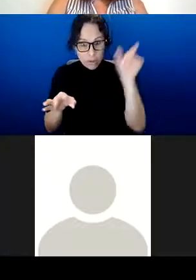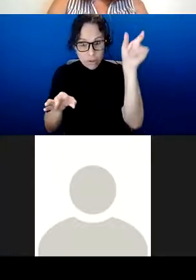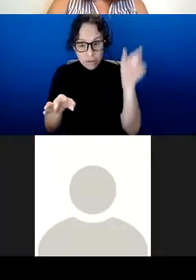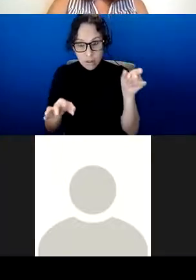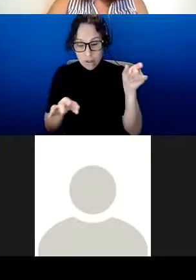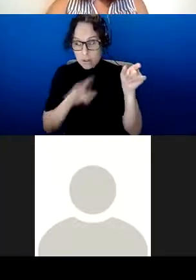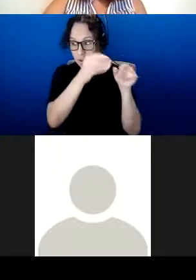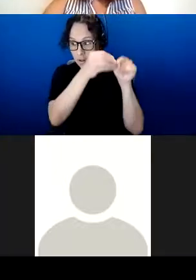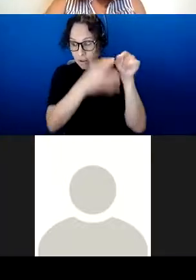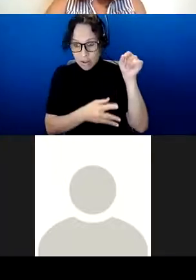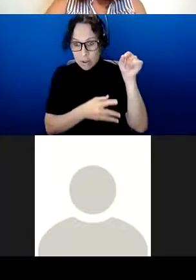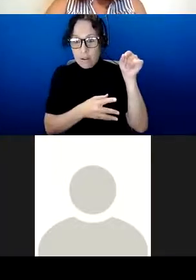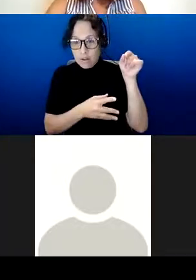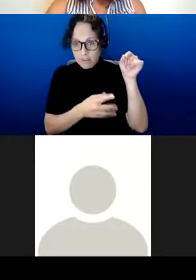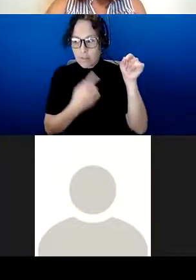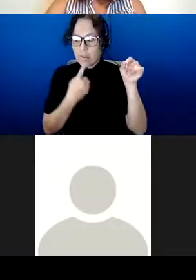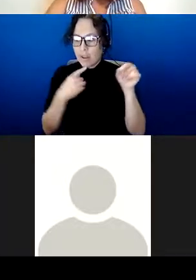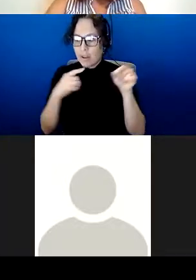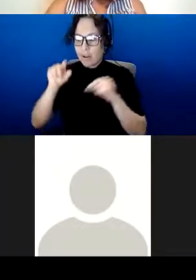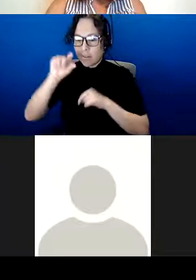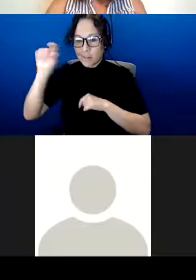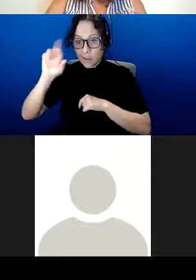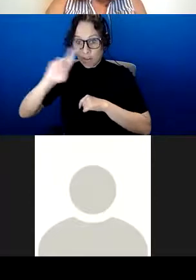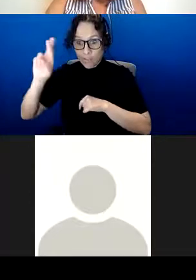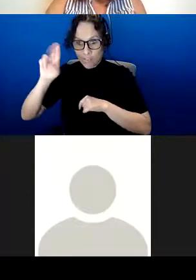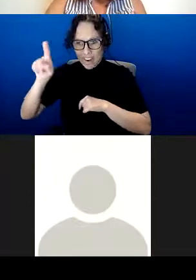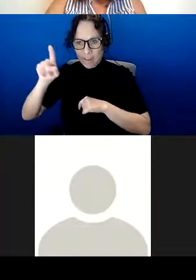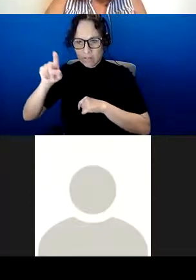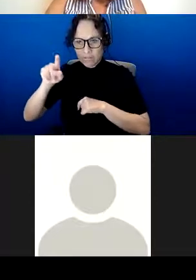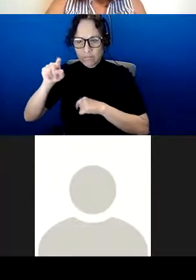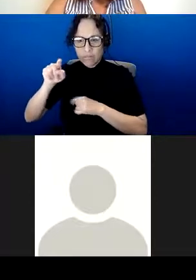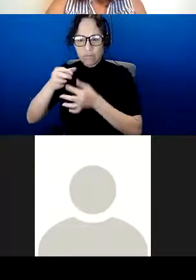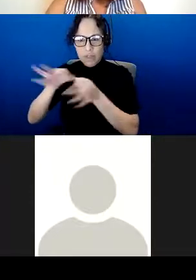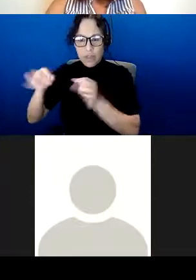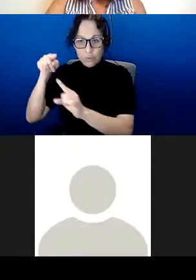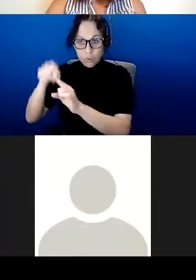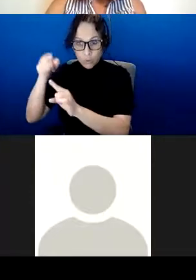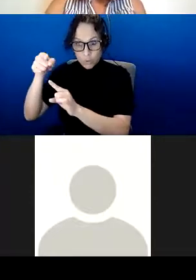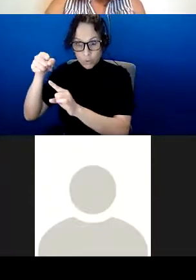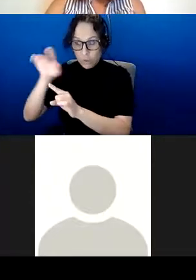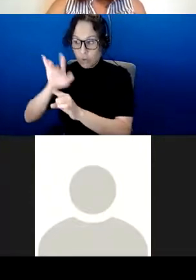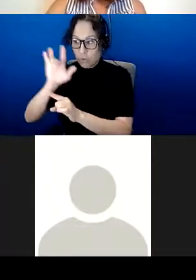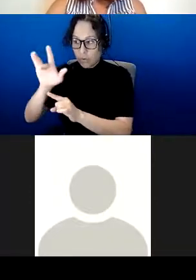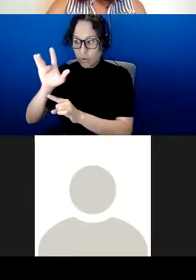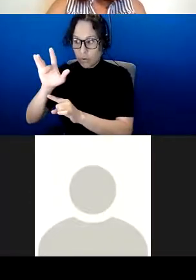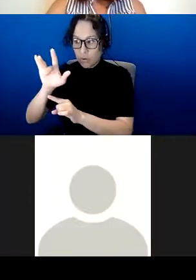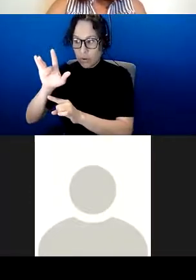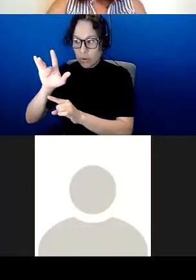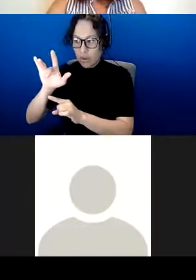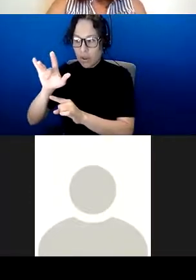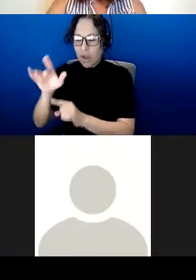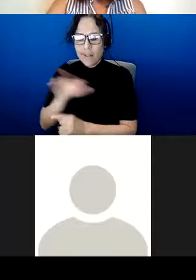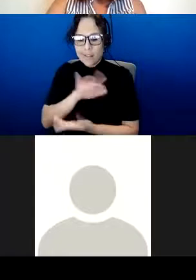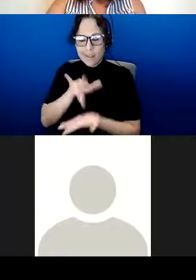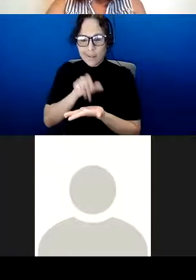detect there. And then it's going to be the translation language on the right. Now there's this little thing that's right in the middle that says conversation that has